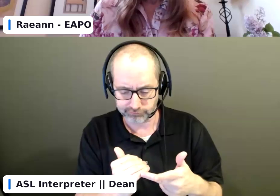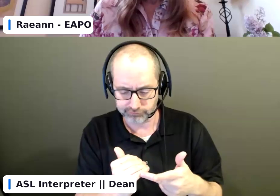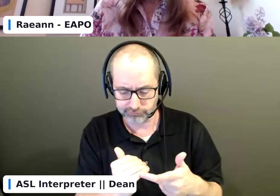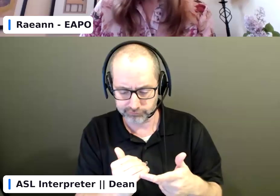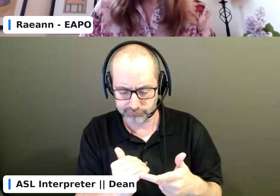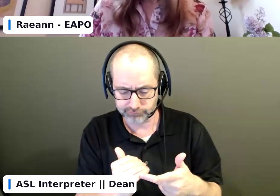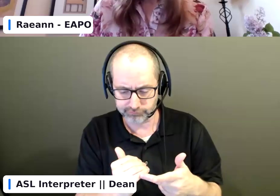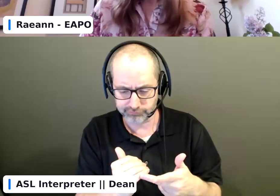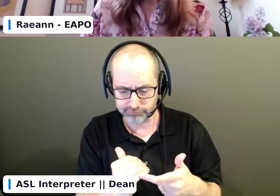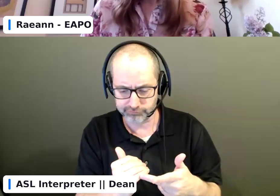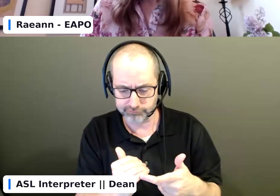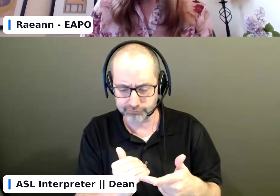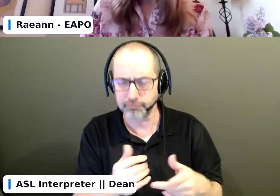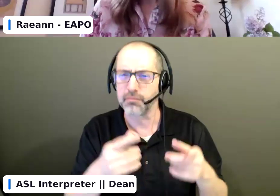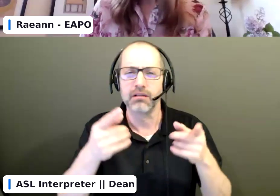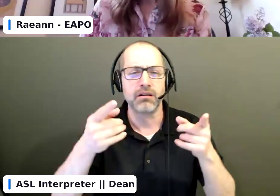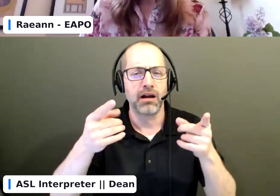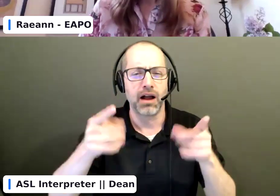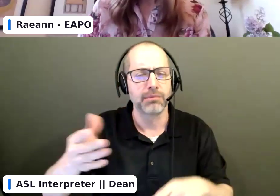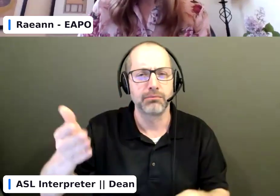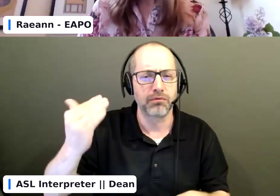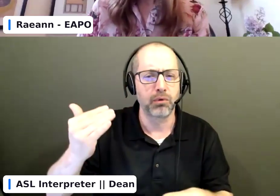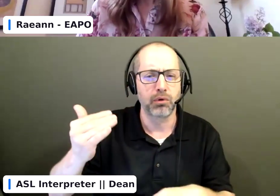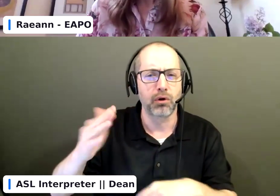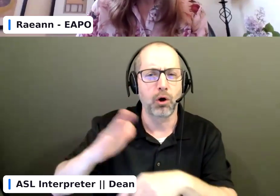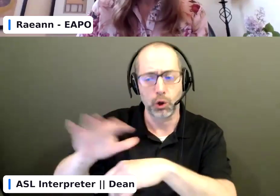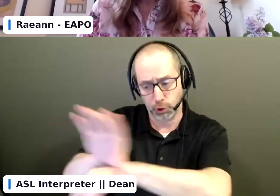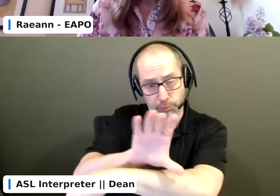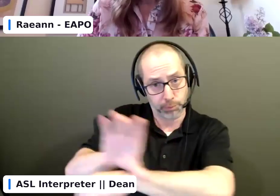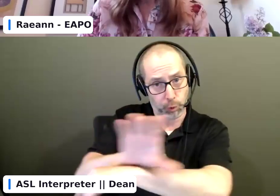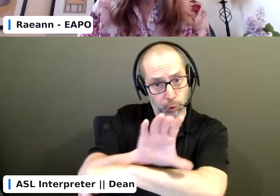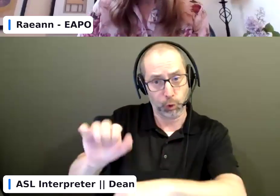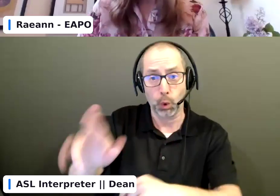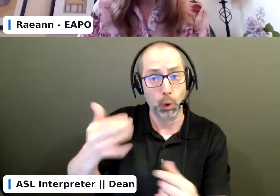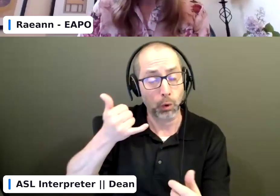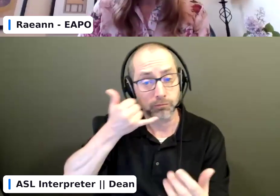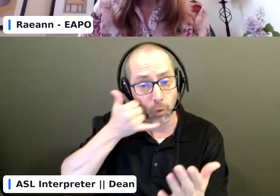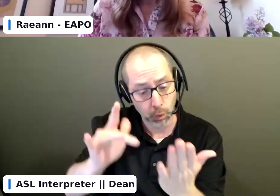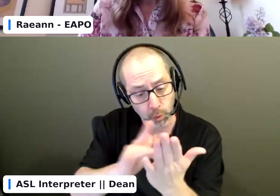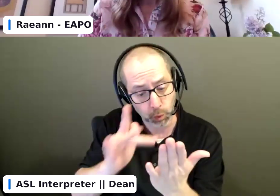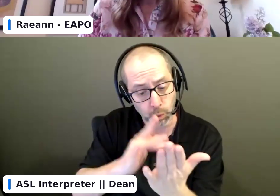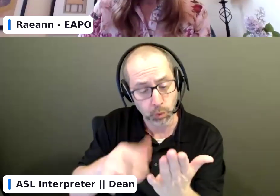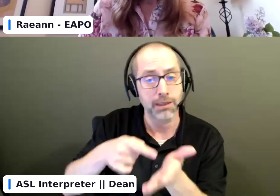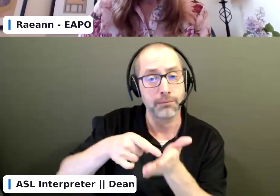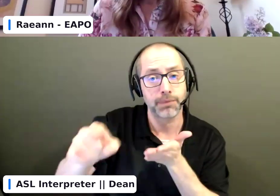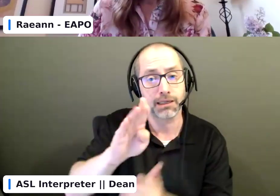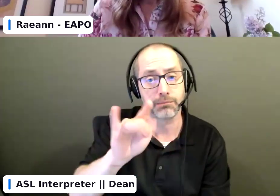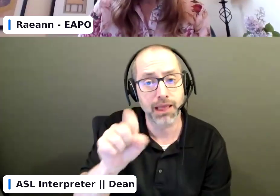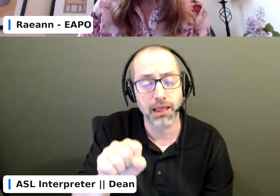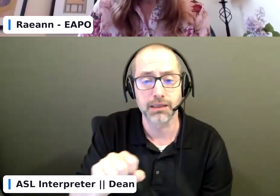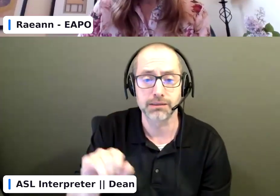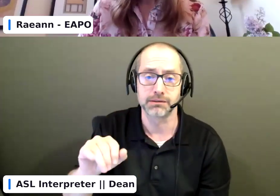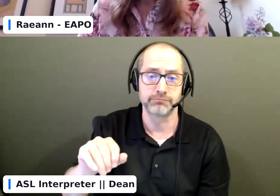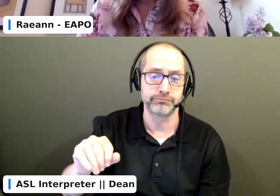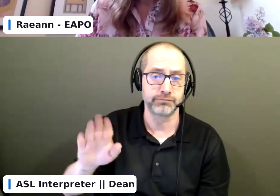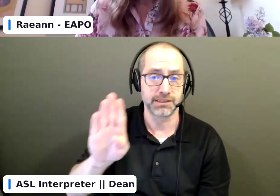there was a situation about online banking. So if someone's doing online banking by phone, is that safe to pay bills? And